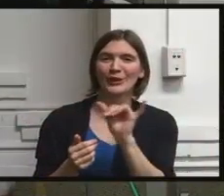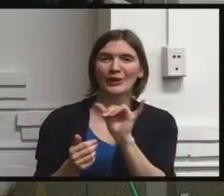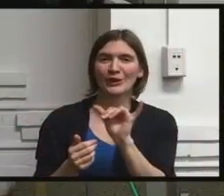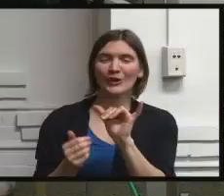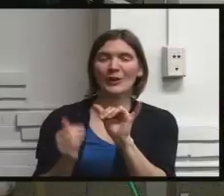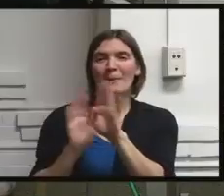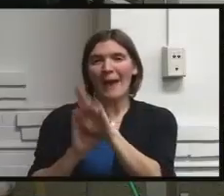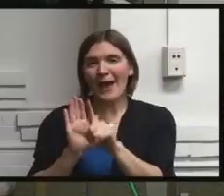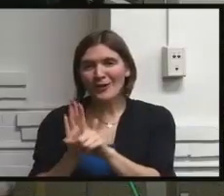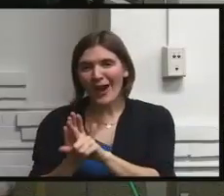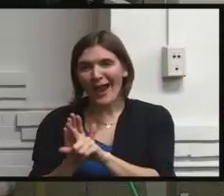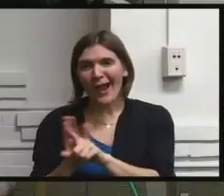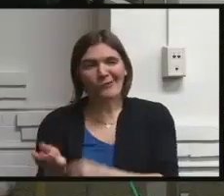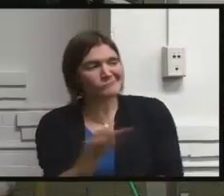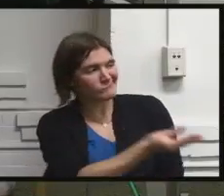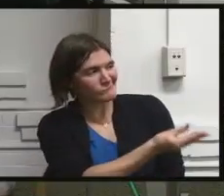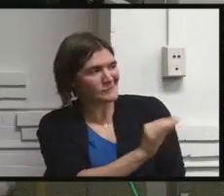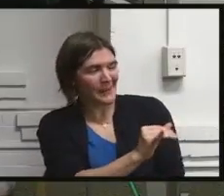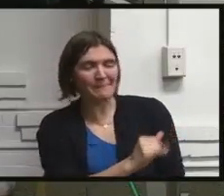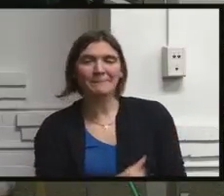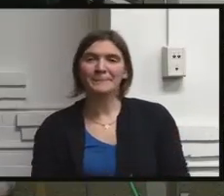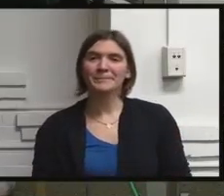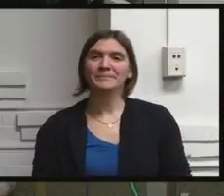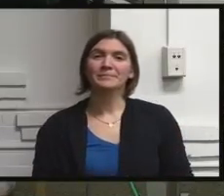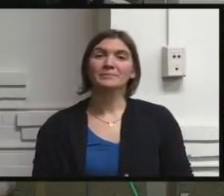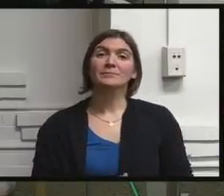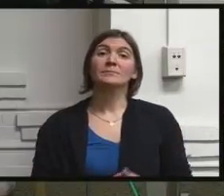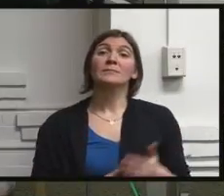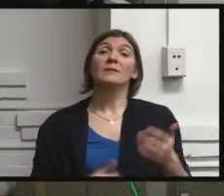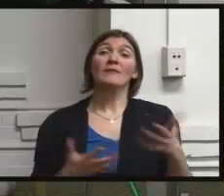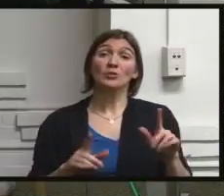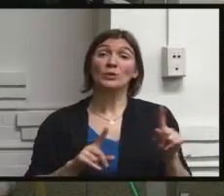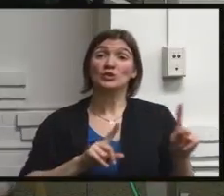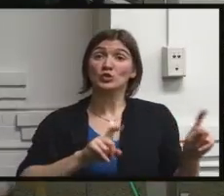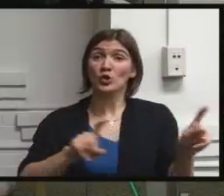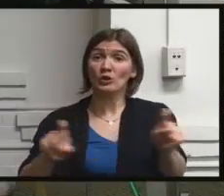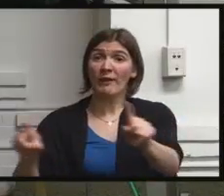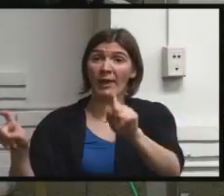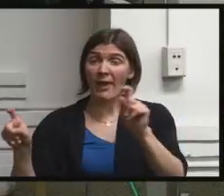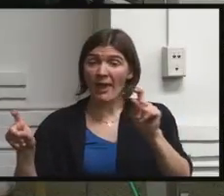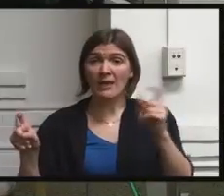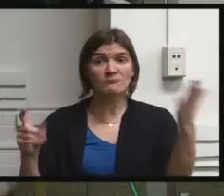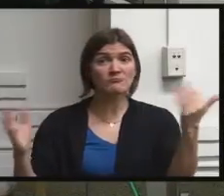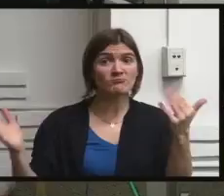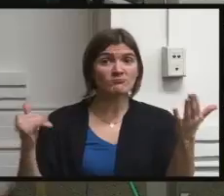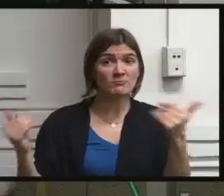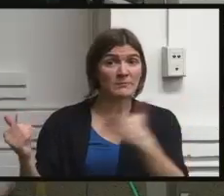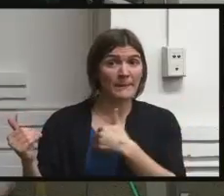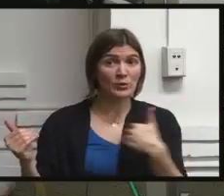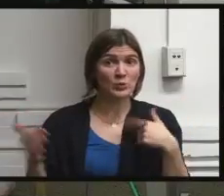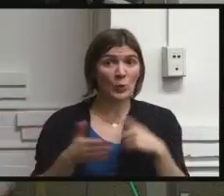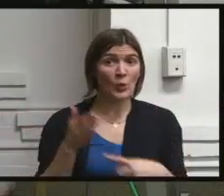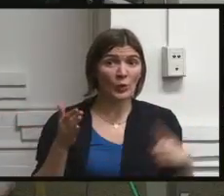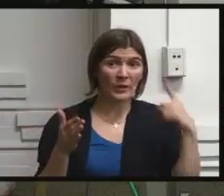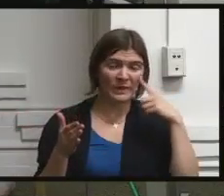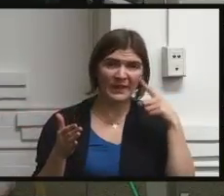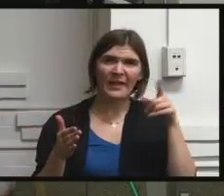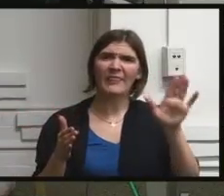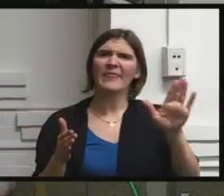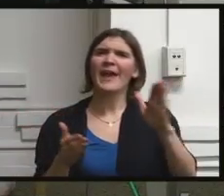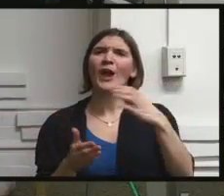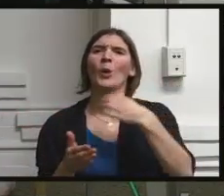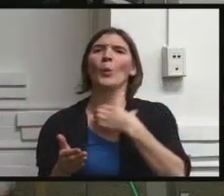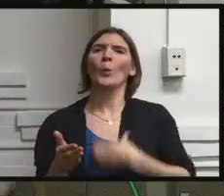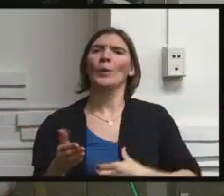factual background you were provided tonight. And we solicited survey and feedback from our members on their various wish